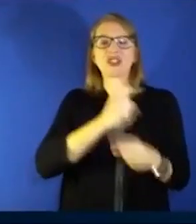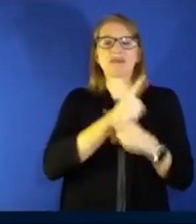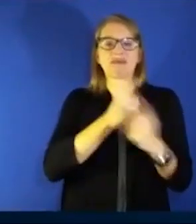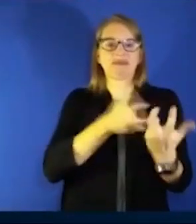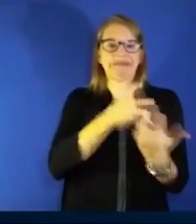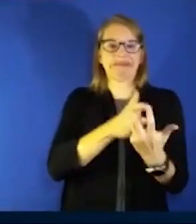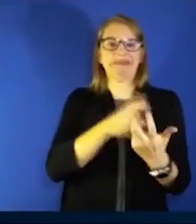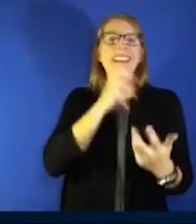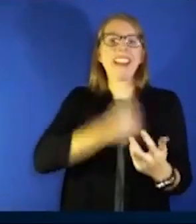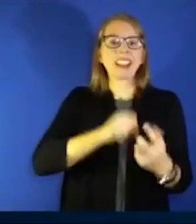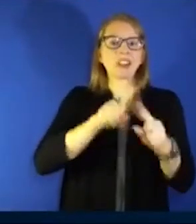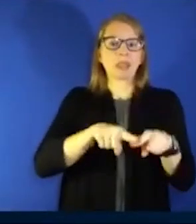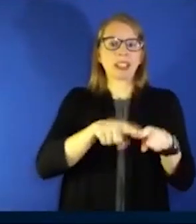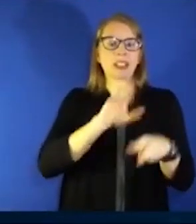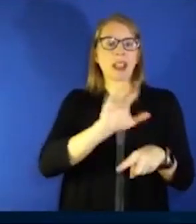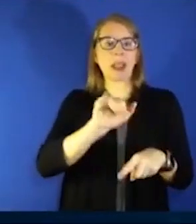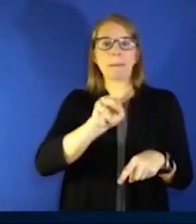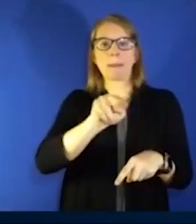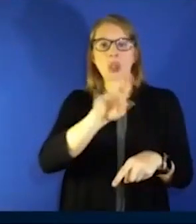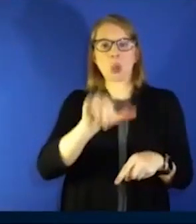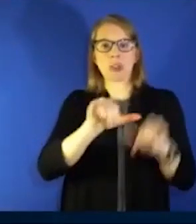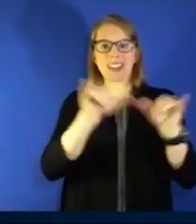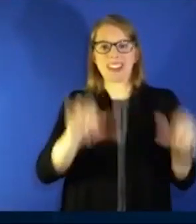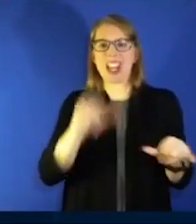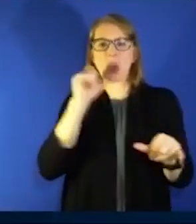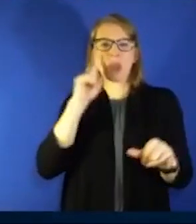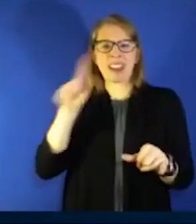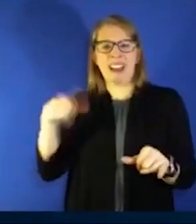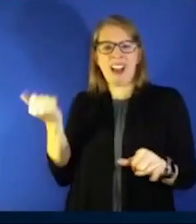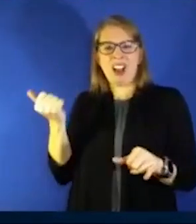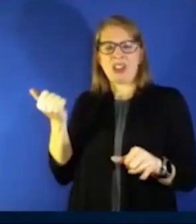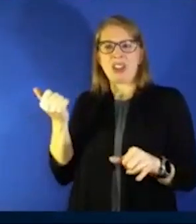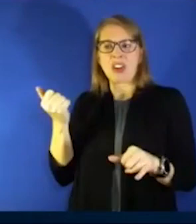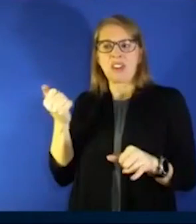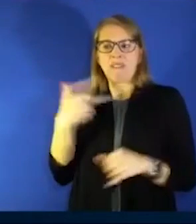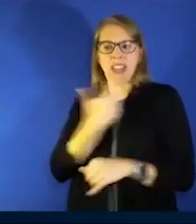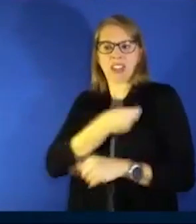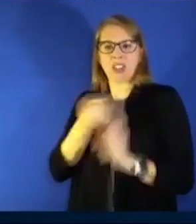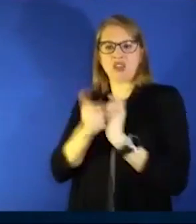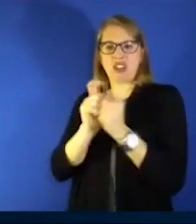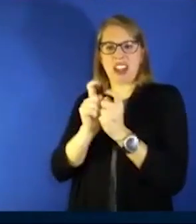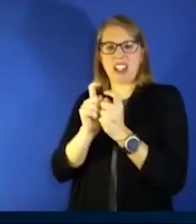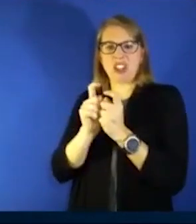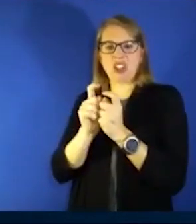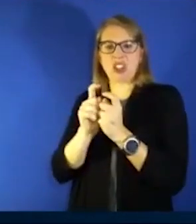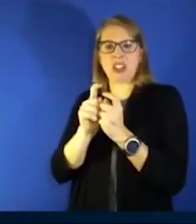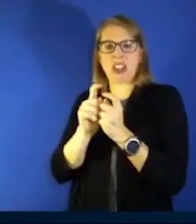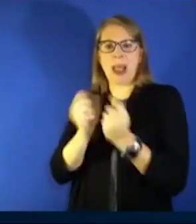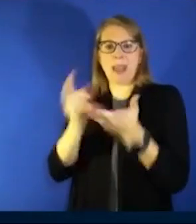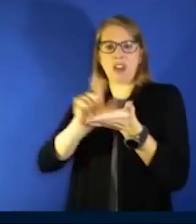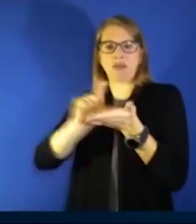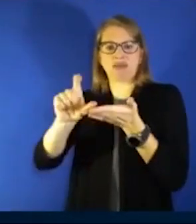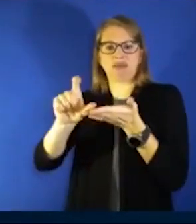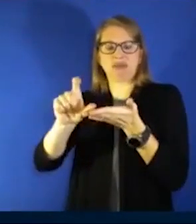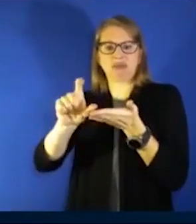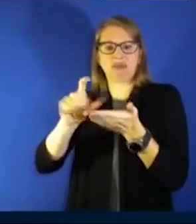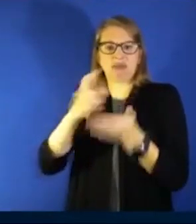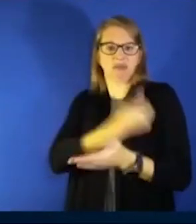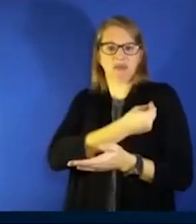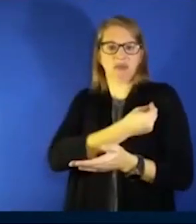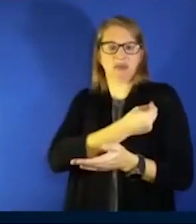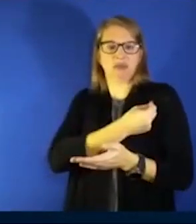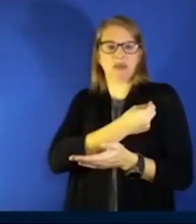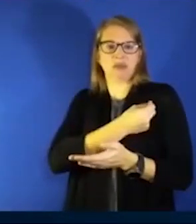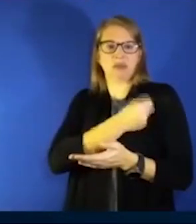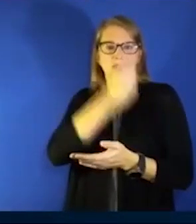on the immune system. Right. I don't think there are any other vaccines that we change the dose based on weight. Okay. So. That makes sense, though. Okay. Samantha, I get it. I think that